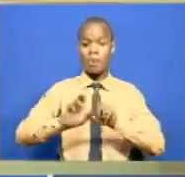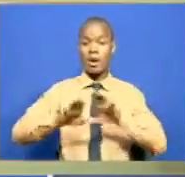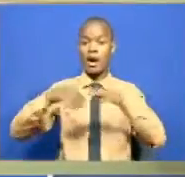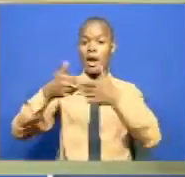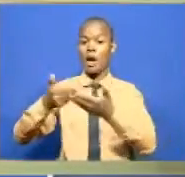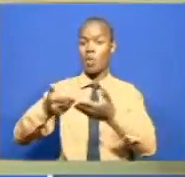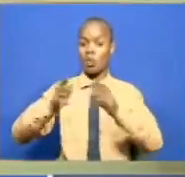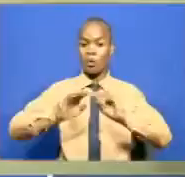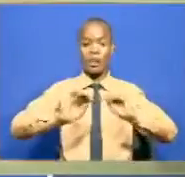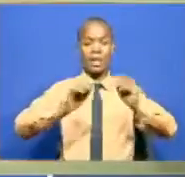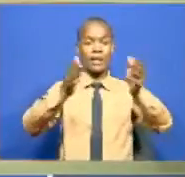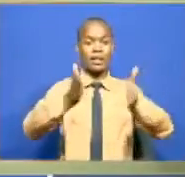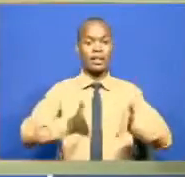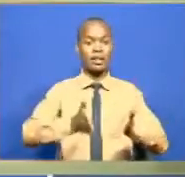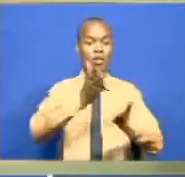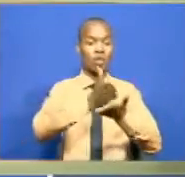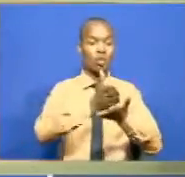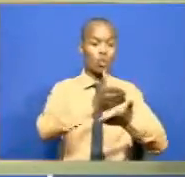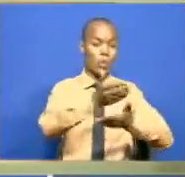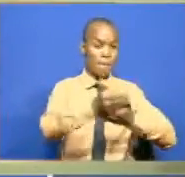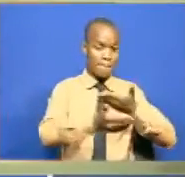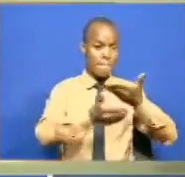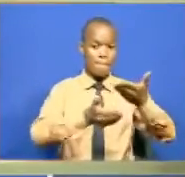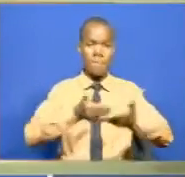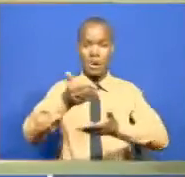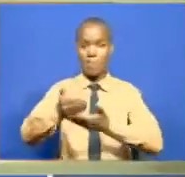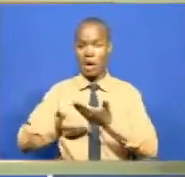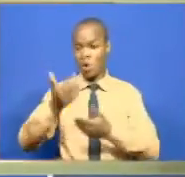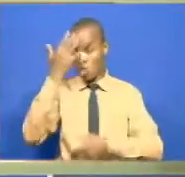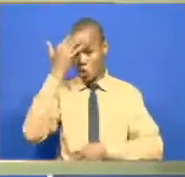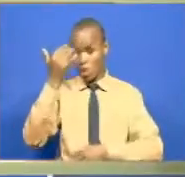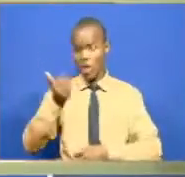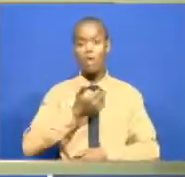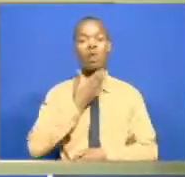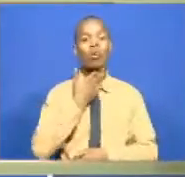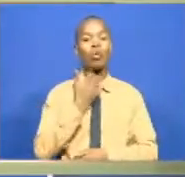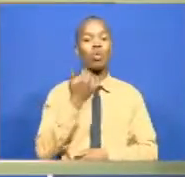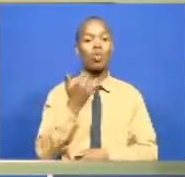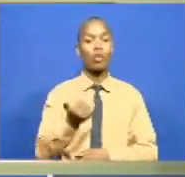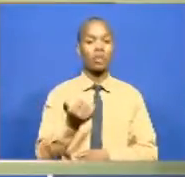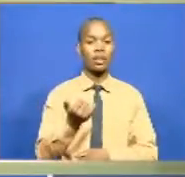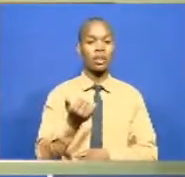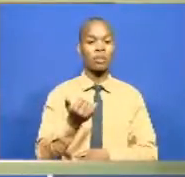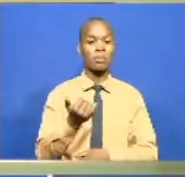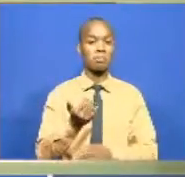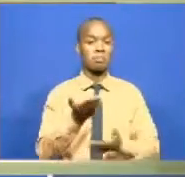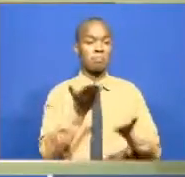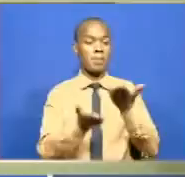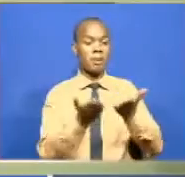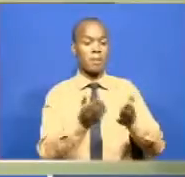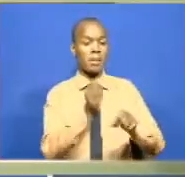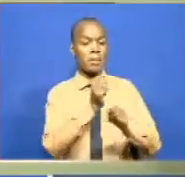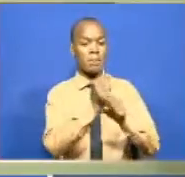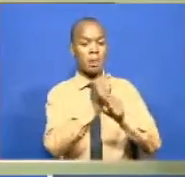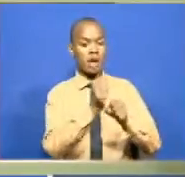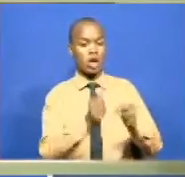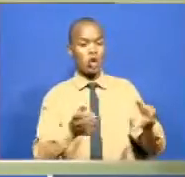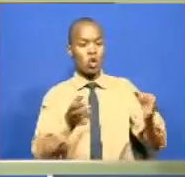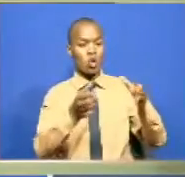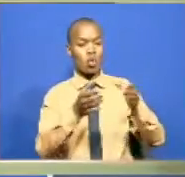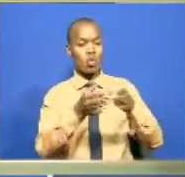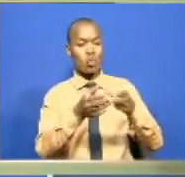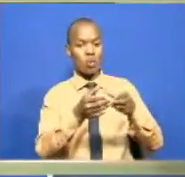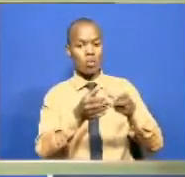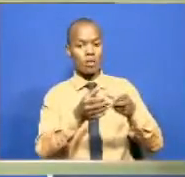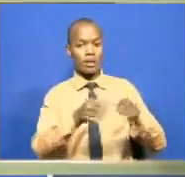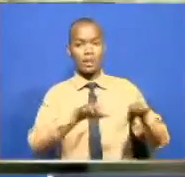teachers relating and coping, because we do not want to leave any of our